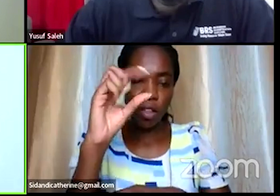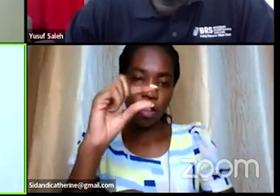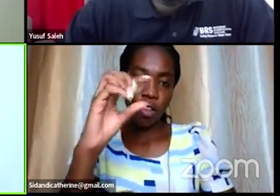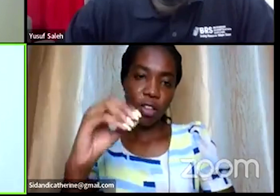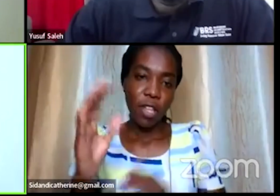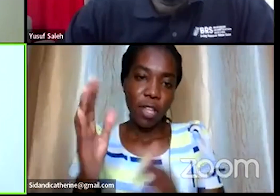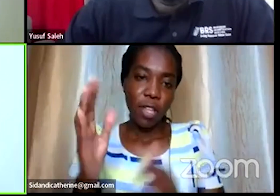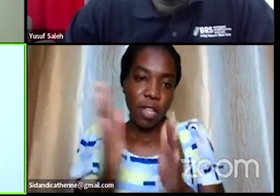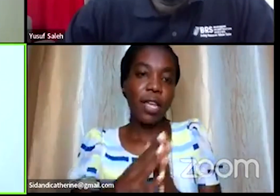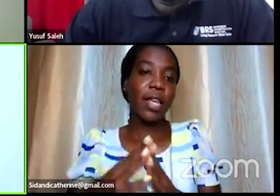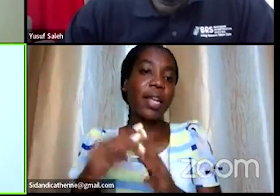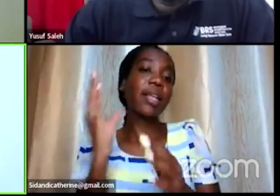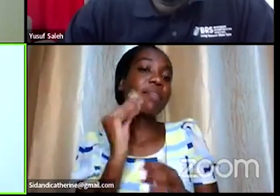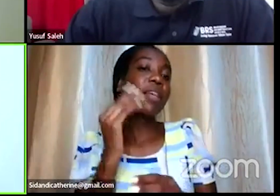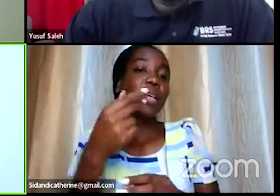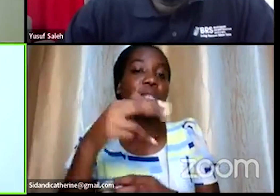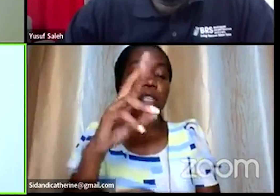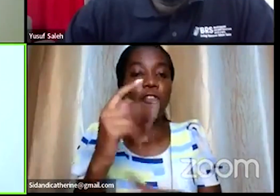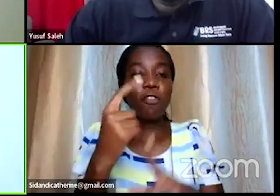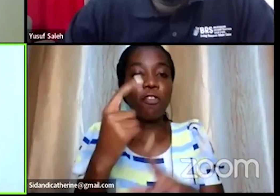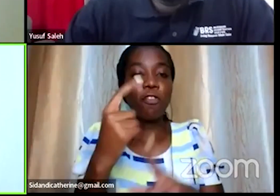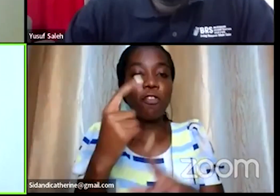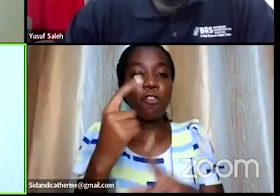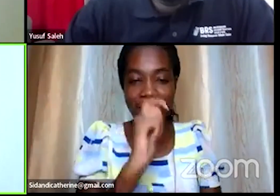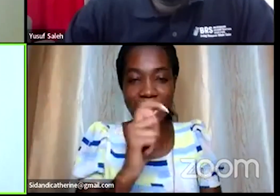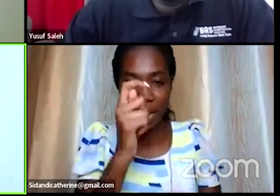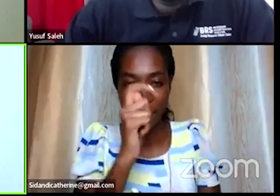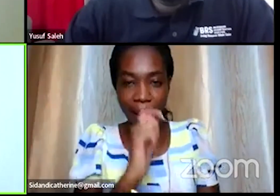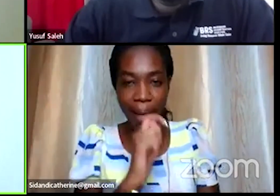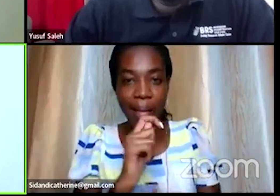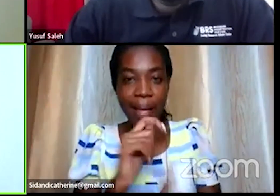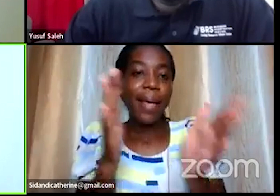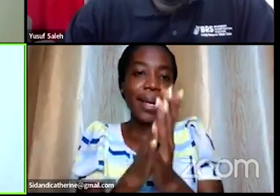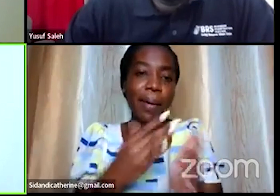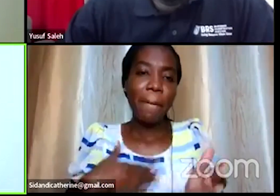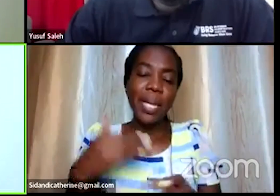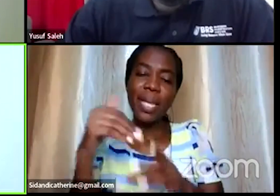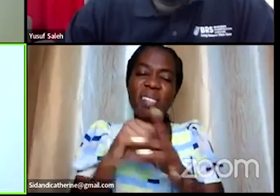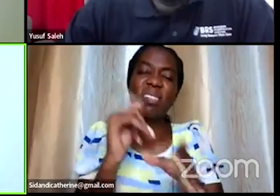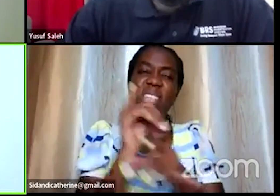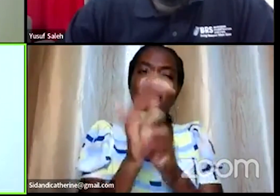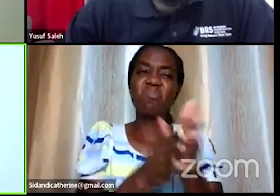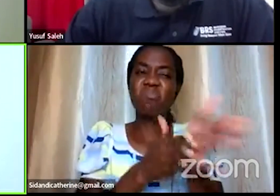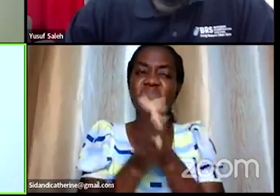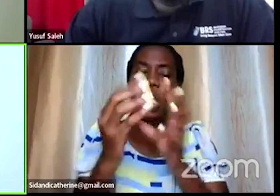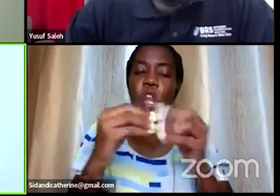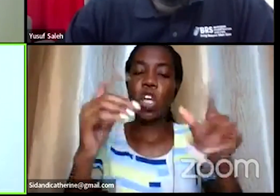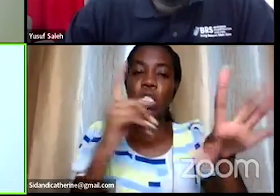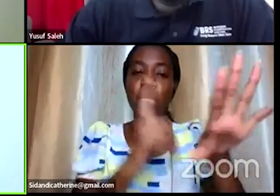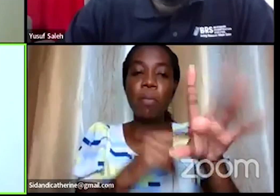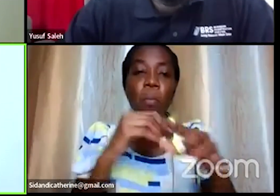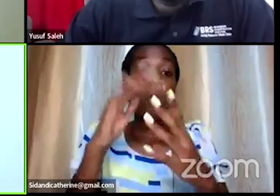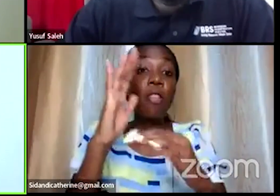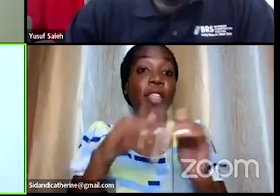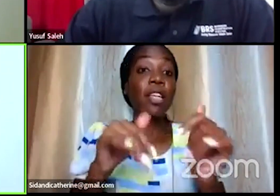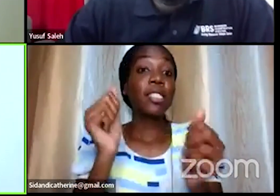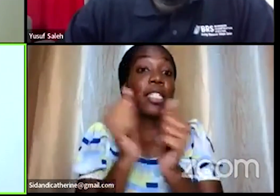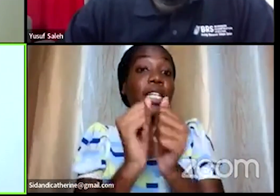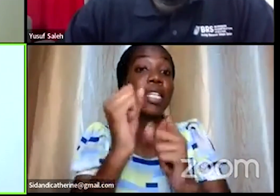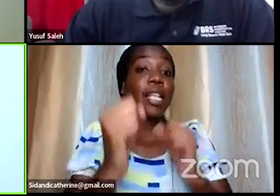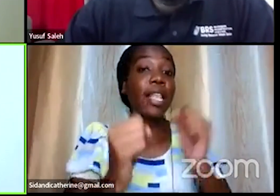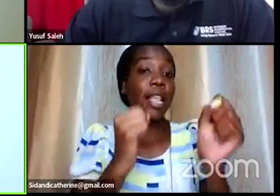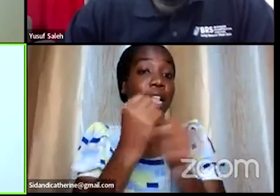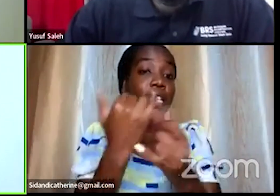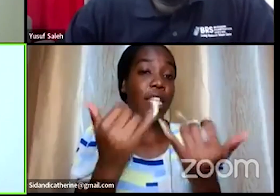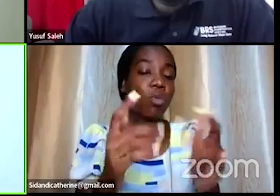HR from Tanzania. I've been in this industry for quite long, for more than 10 years now. So